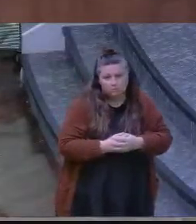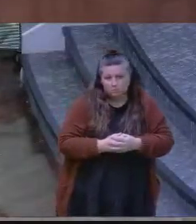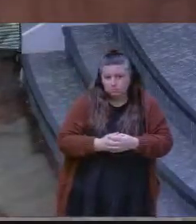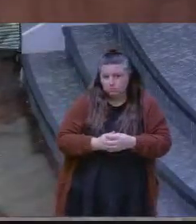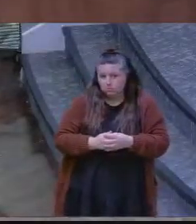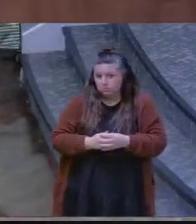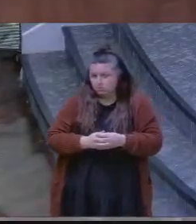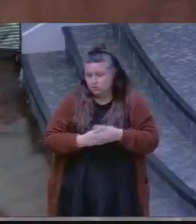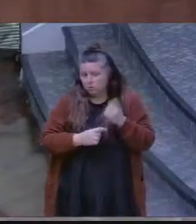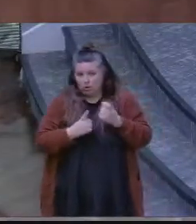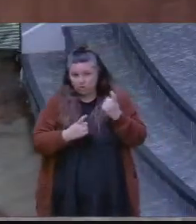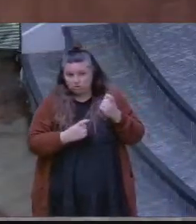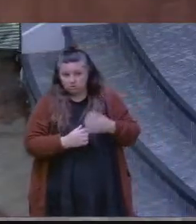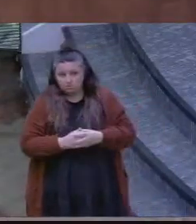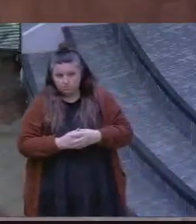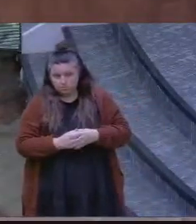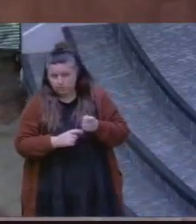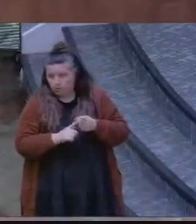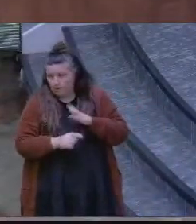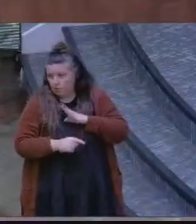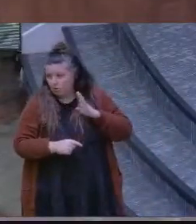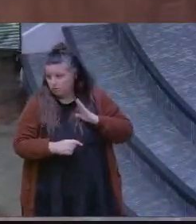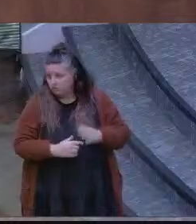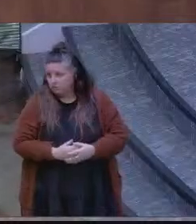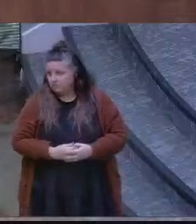Are there any questions from the board?